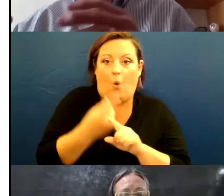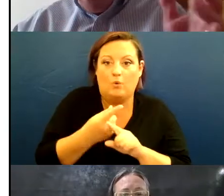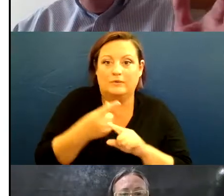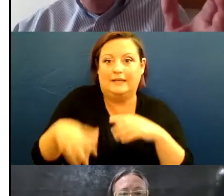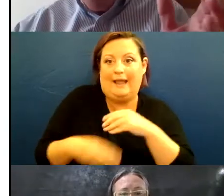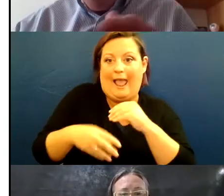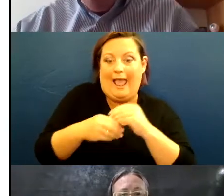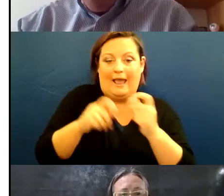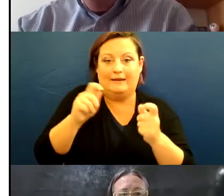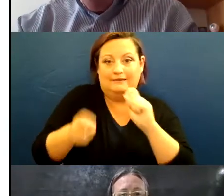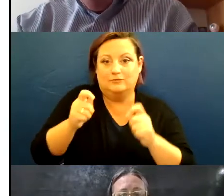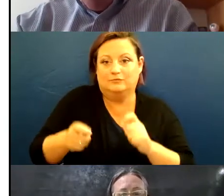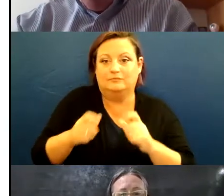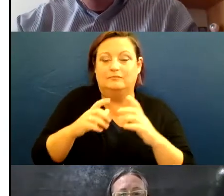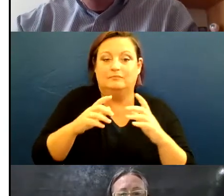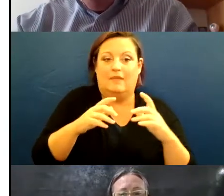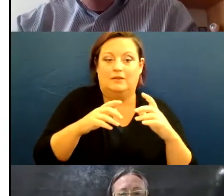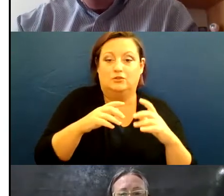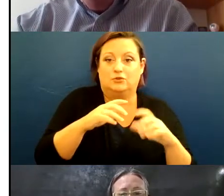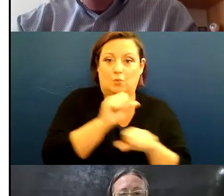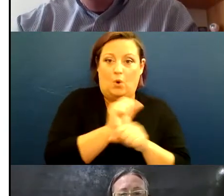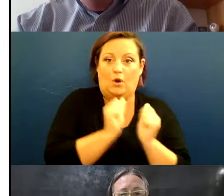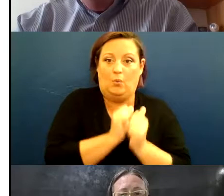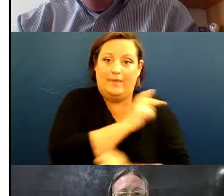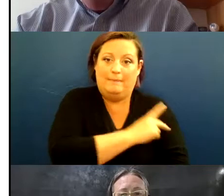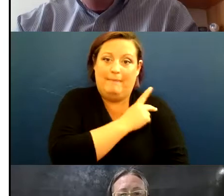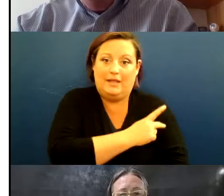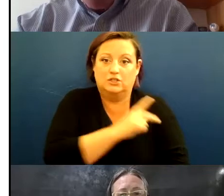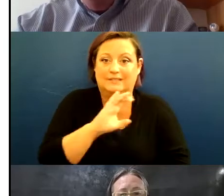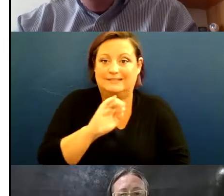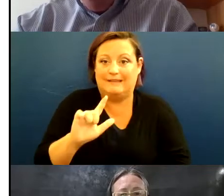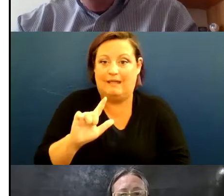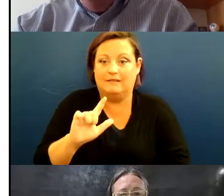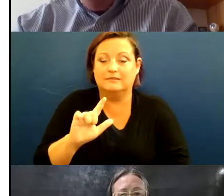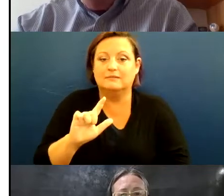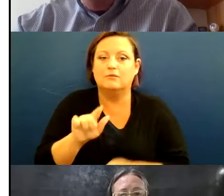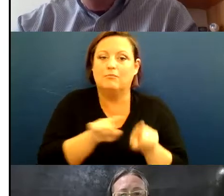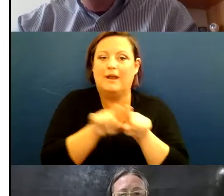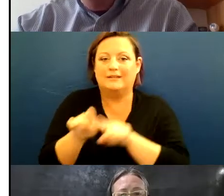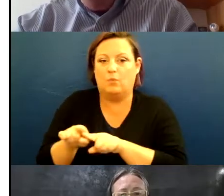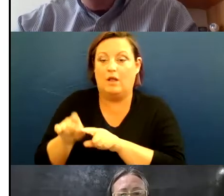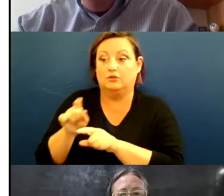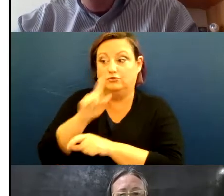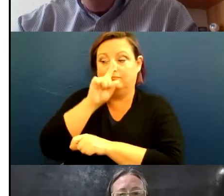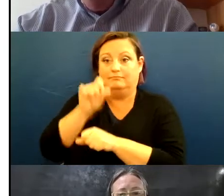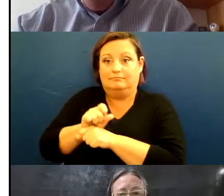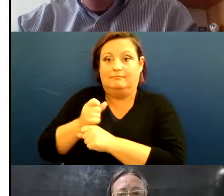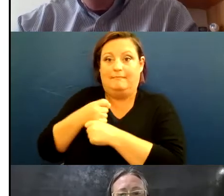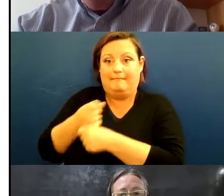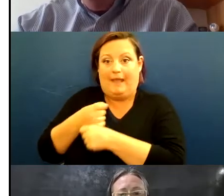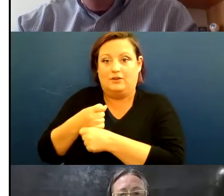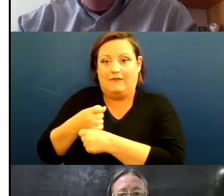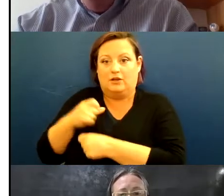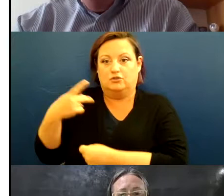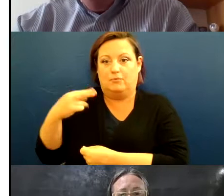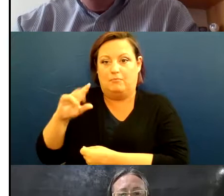and modify patient cells, but also to actually manufacture proteins. This is a very